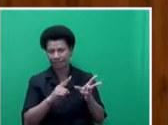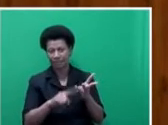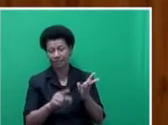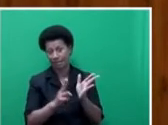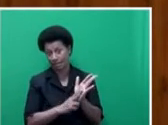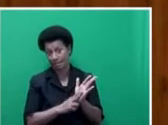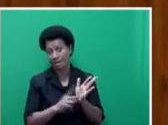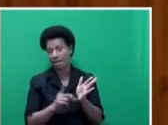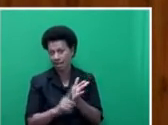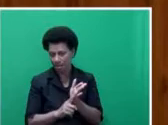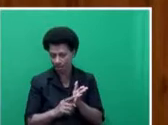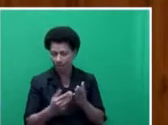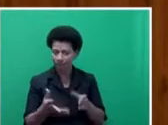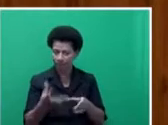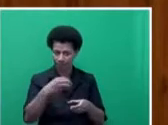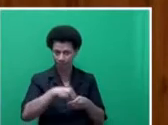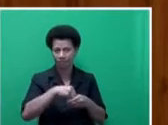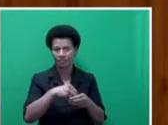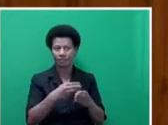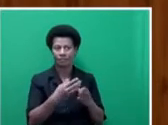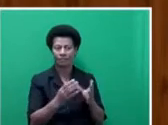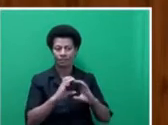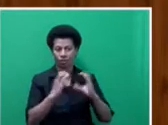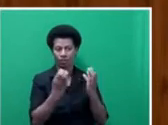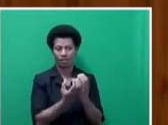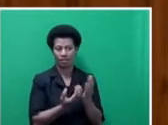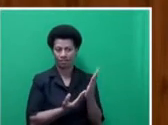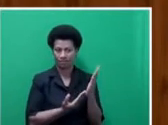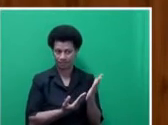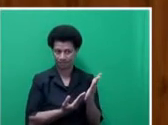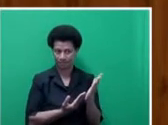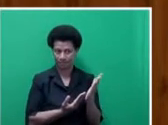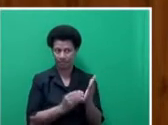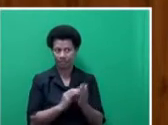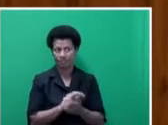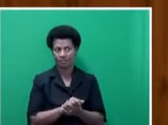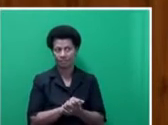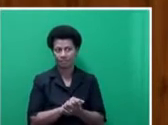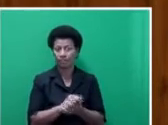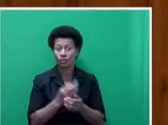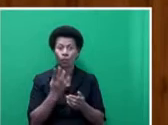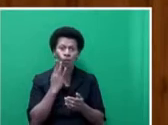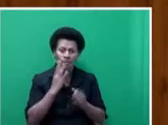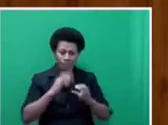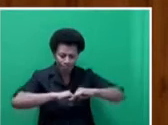Malalambalahu. It's on the record, a bipartisan report. When we were actually scrutinizing this particular